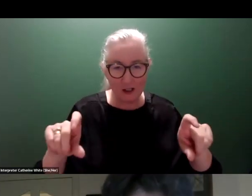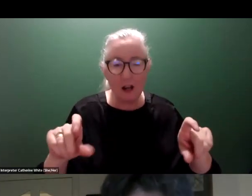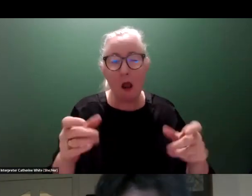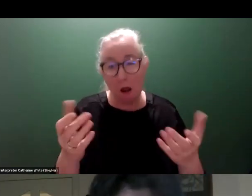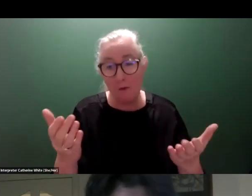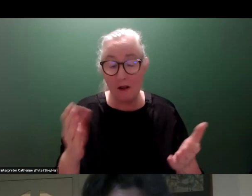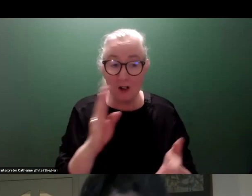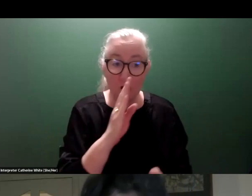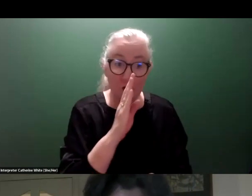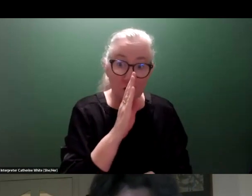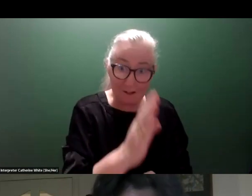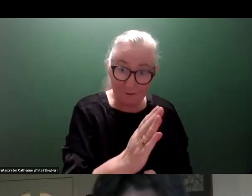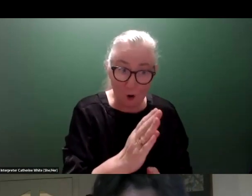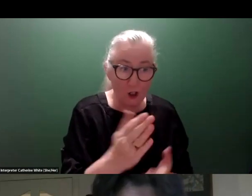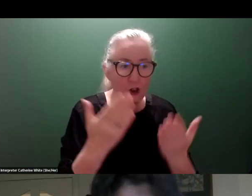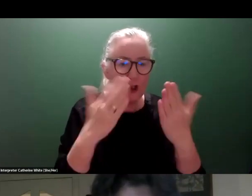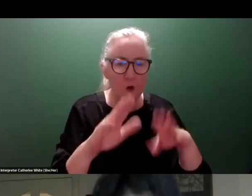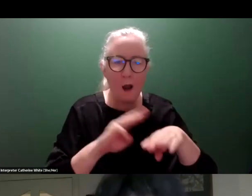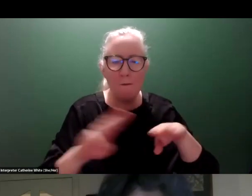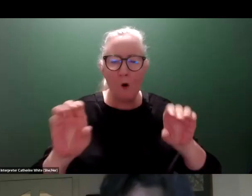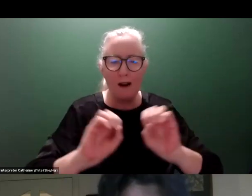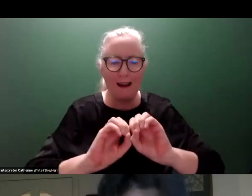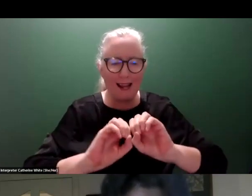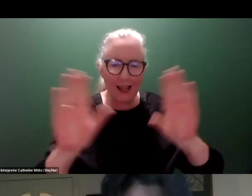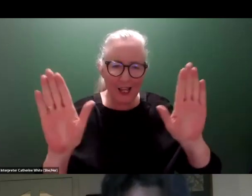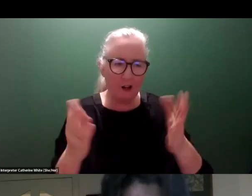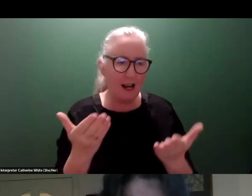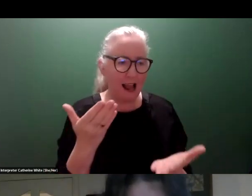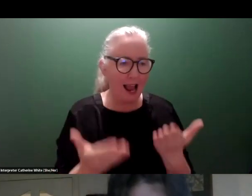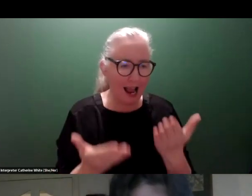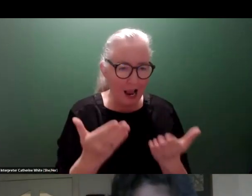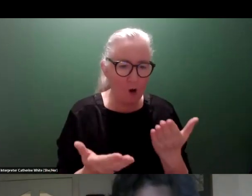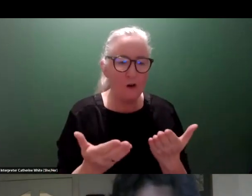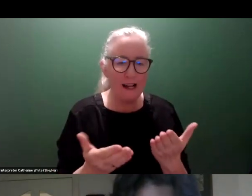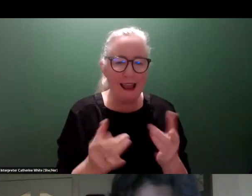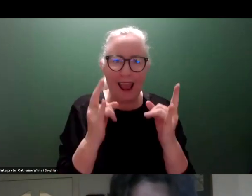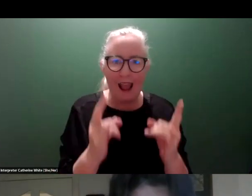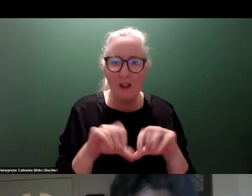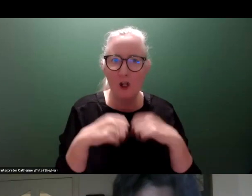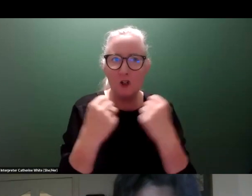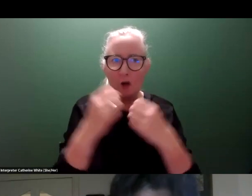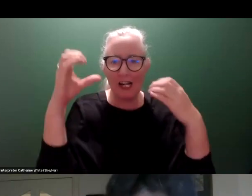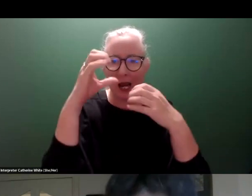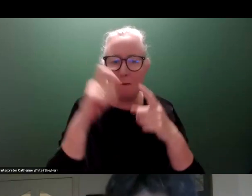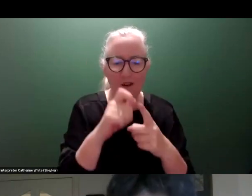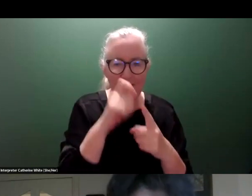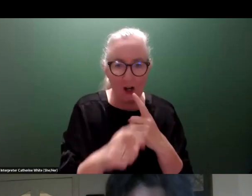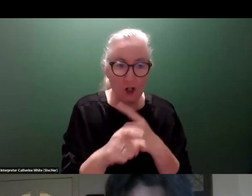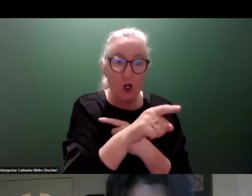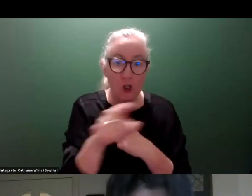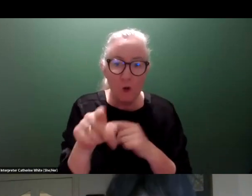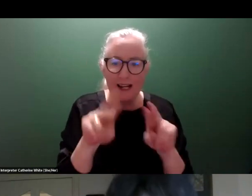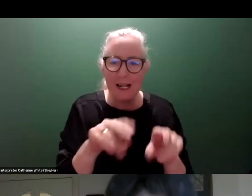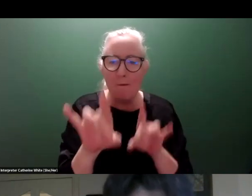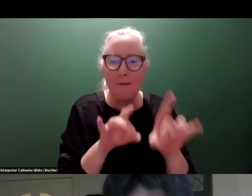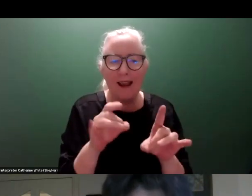straightforward section, which provides greater clarity on how, as health and social care professionals, you can make information